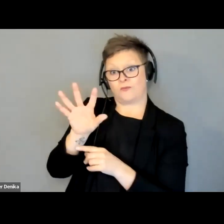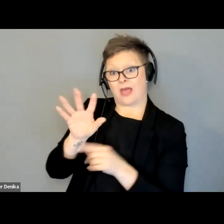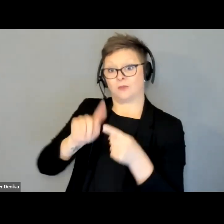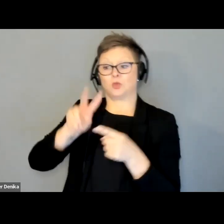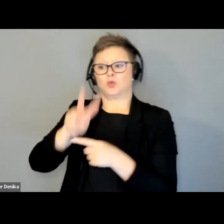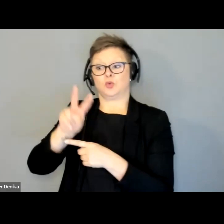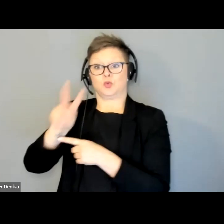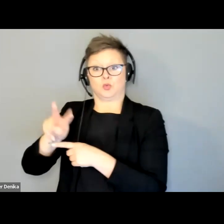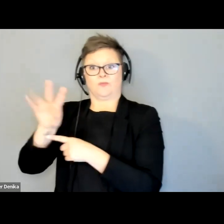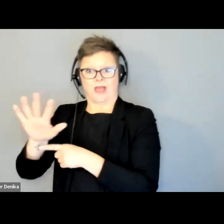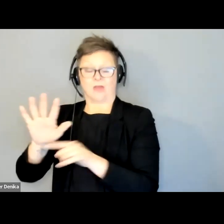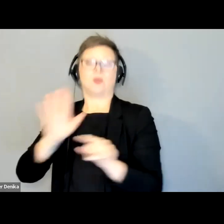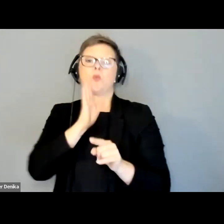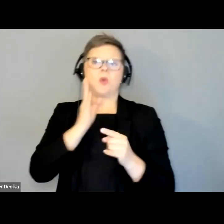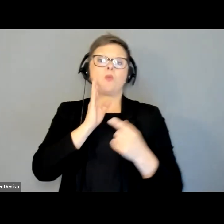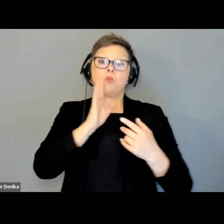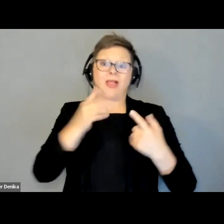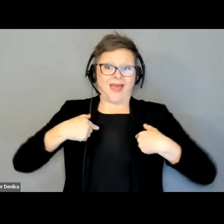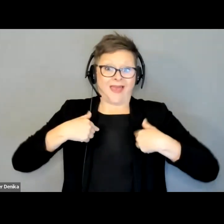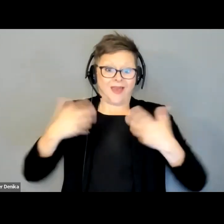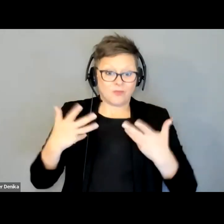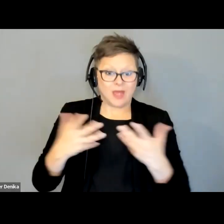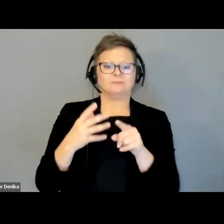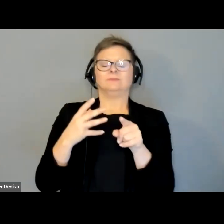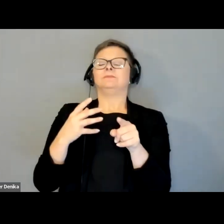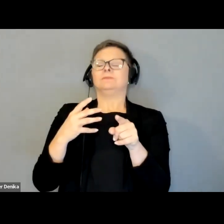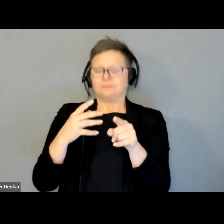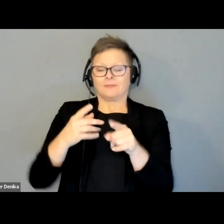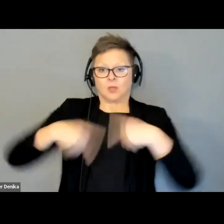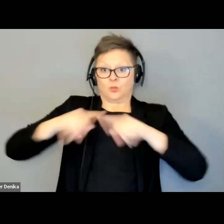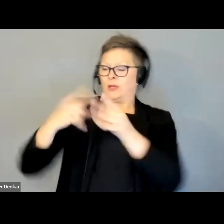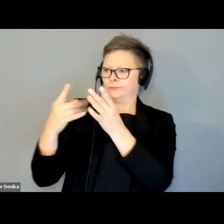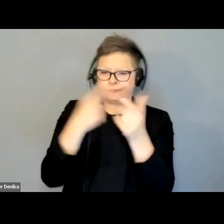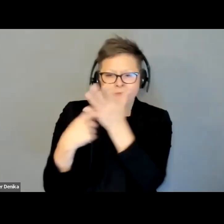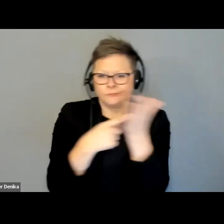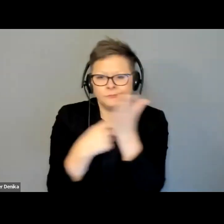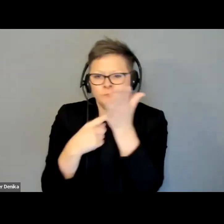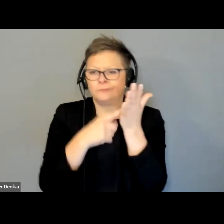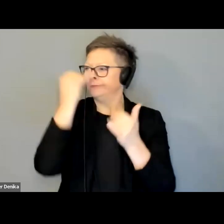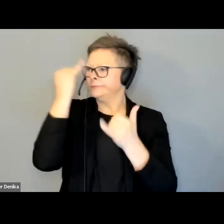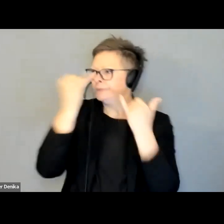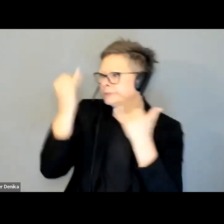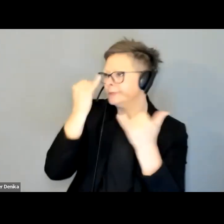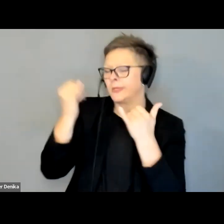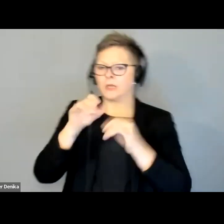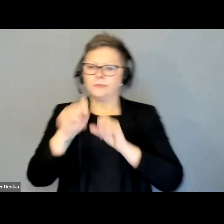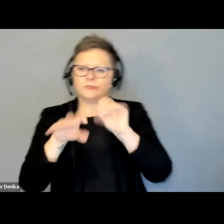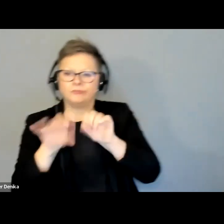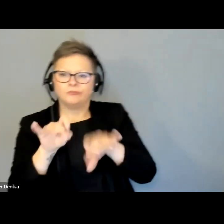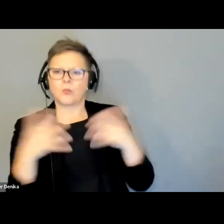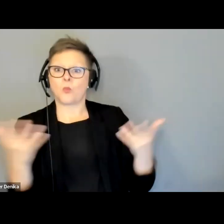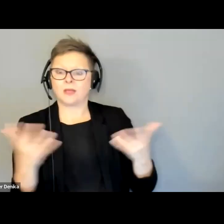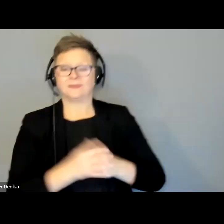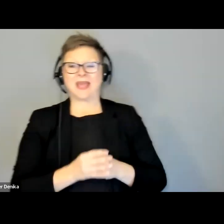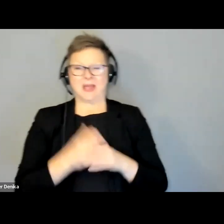specifically designed as an opportunity for delegates to join and discuss, to share ideas and thoughts about the presentation. So before we jump into